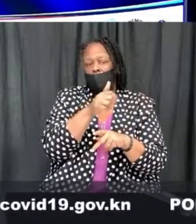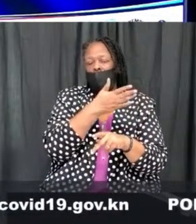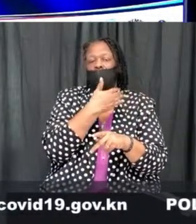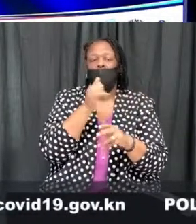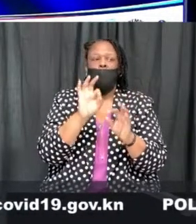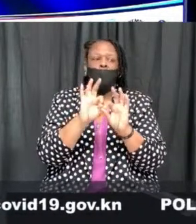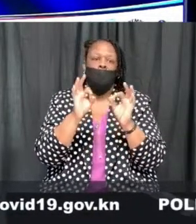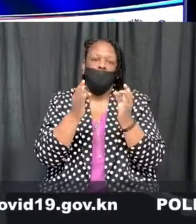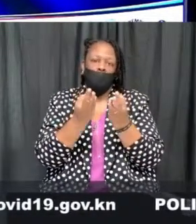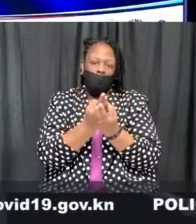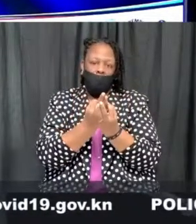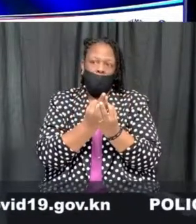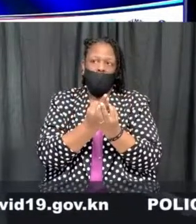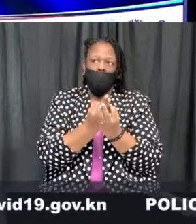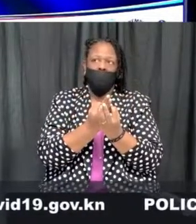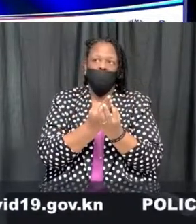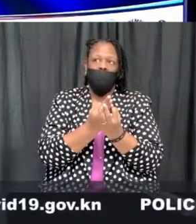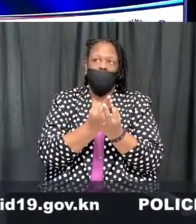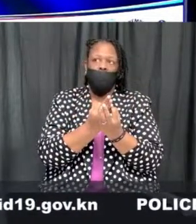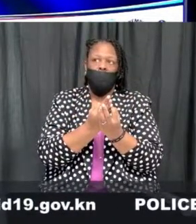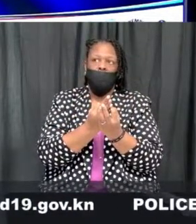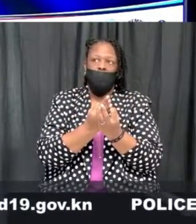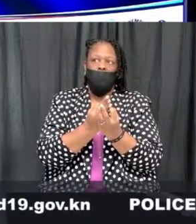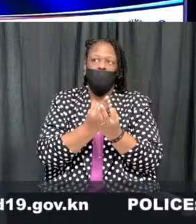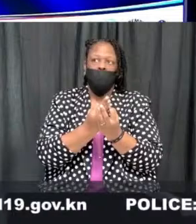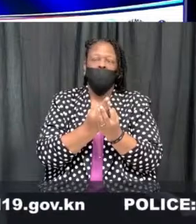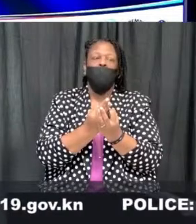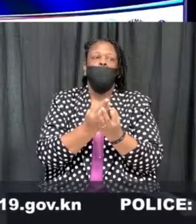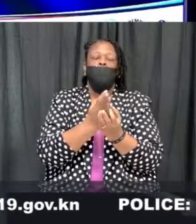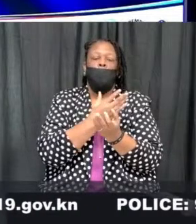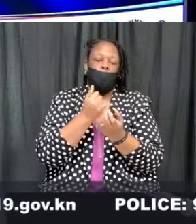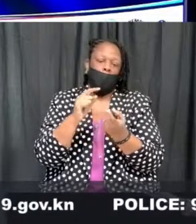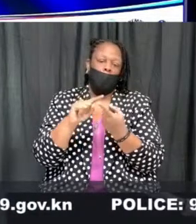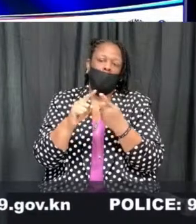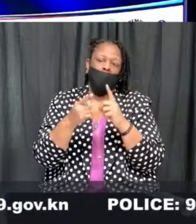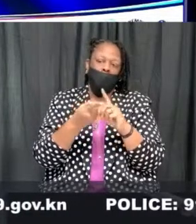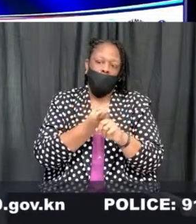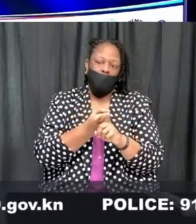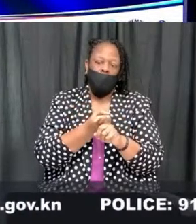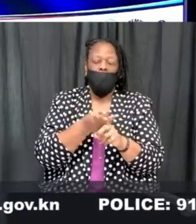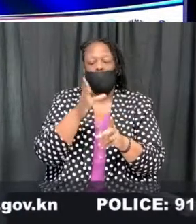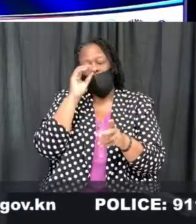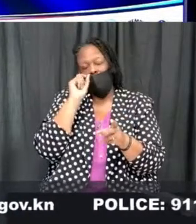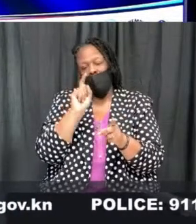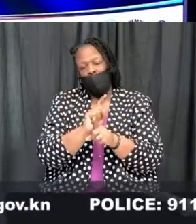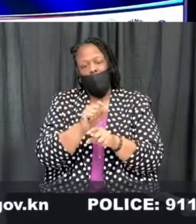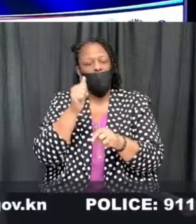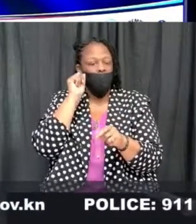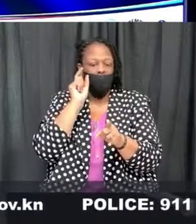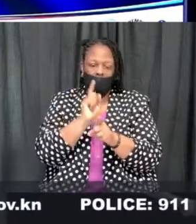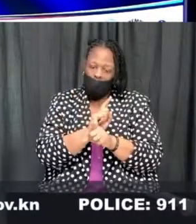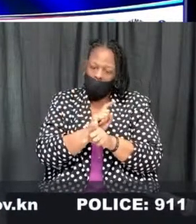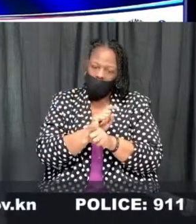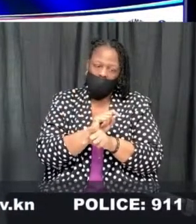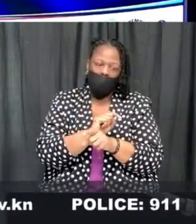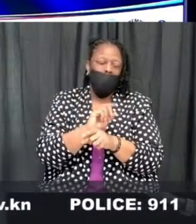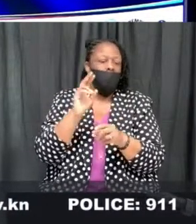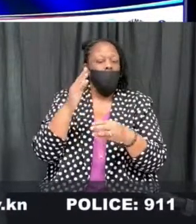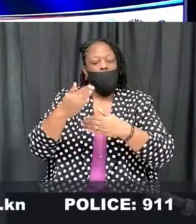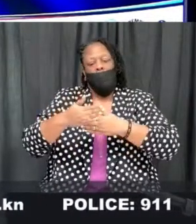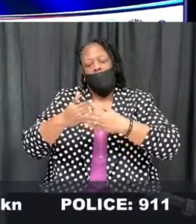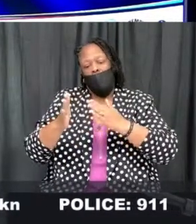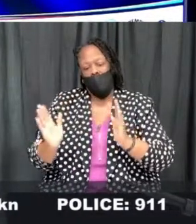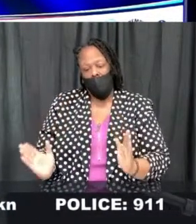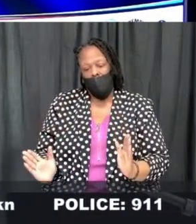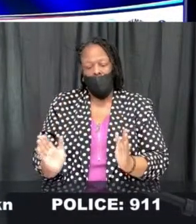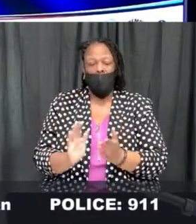means of not only protecting ourselves, but protecting our families, our brothers, our sisters, our